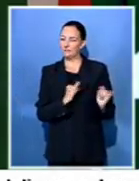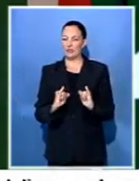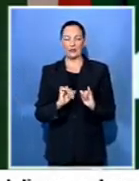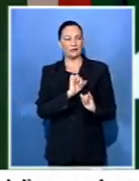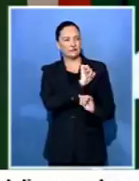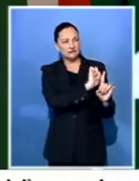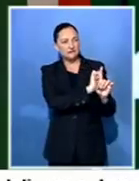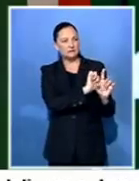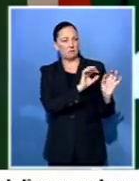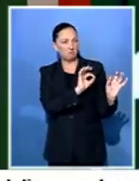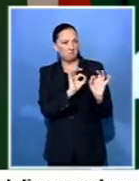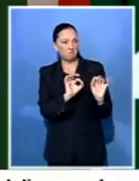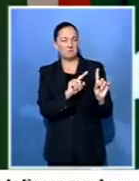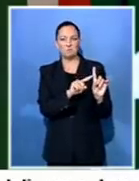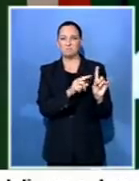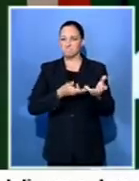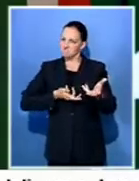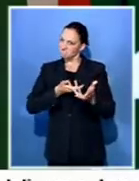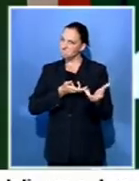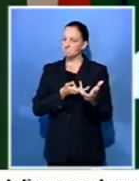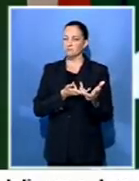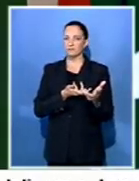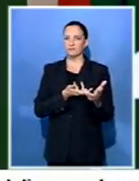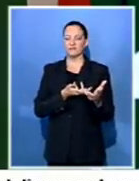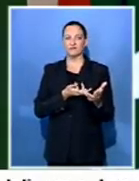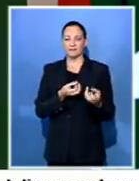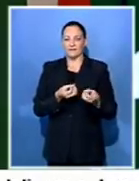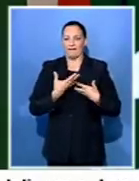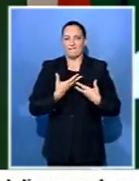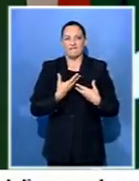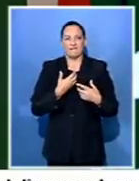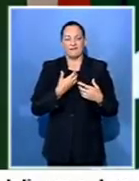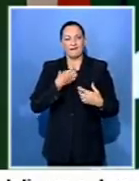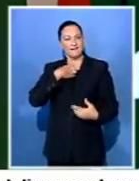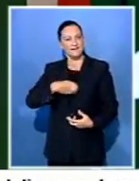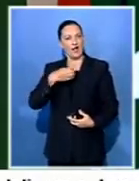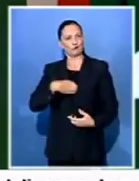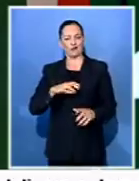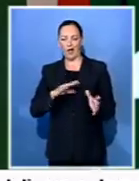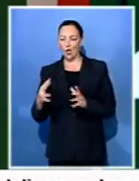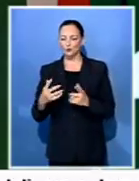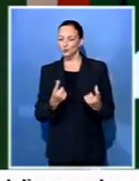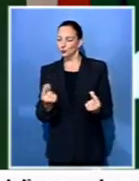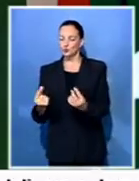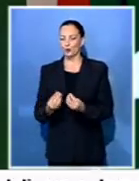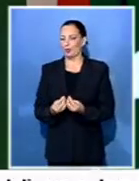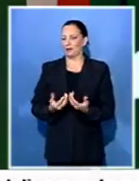transcended his action and gave a characteristic tone to his way of doing